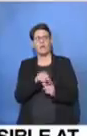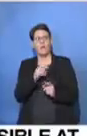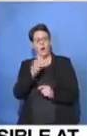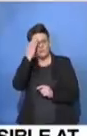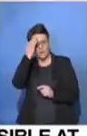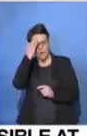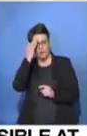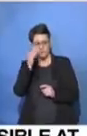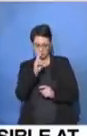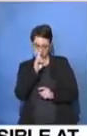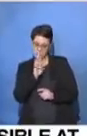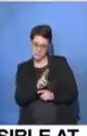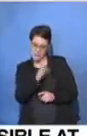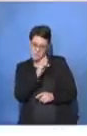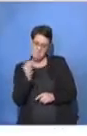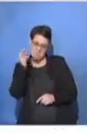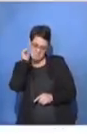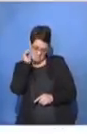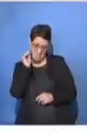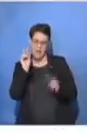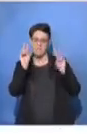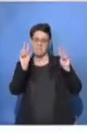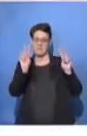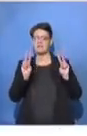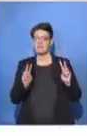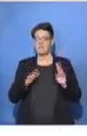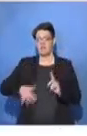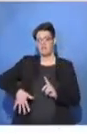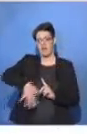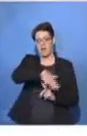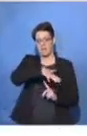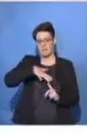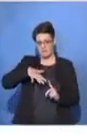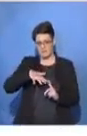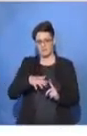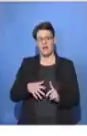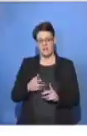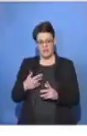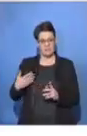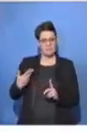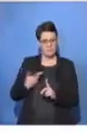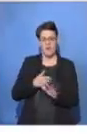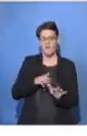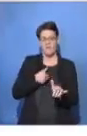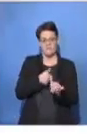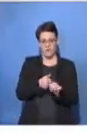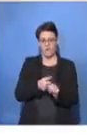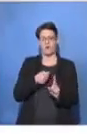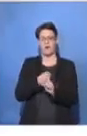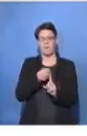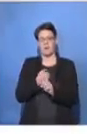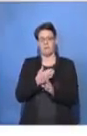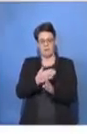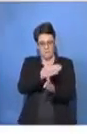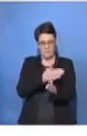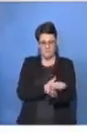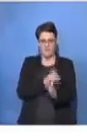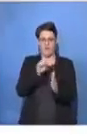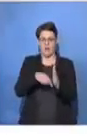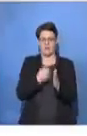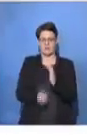peaceful environment that has characterized the campaign period ahead of these elections.